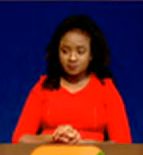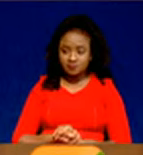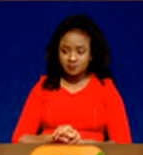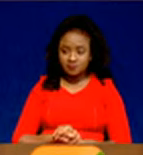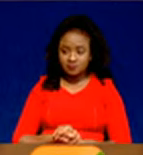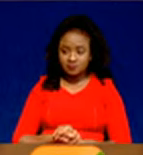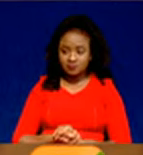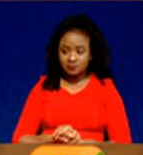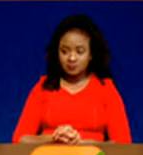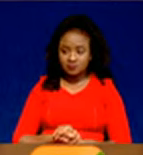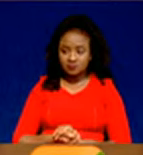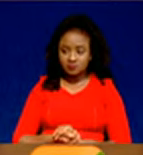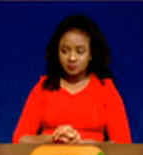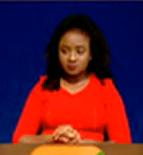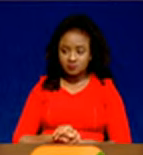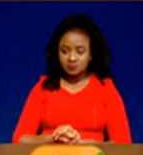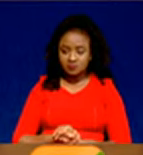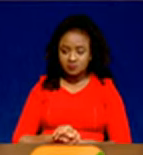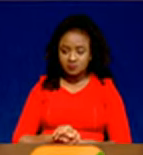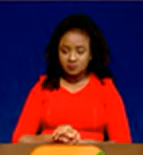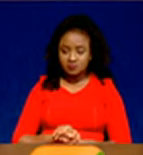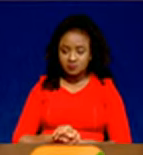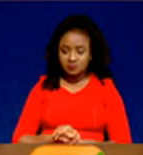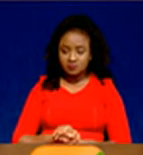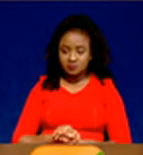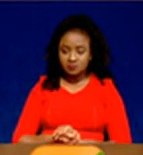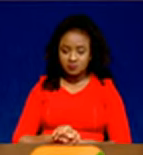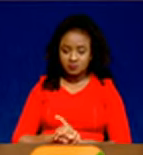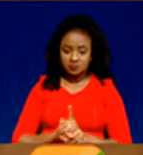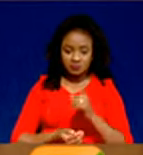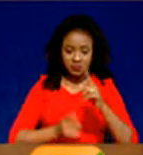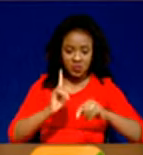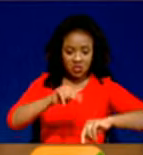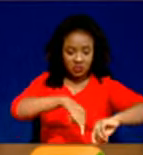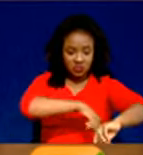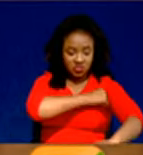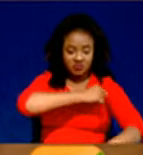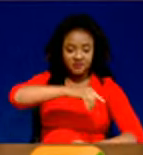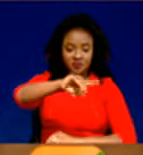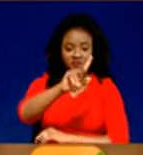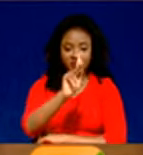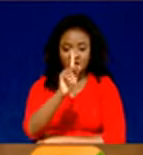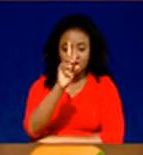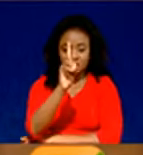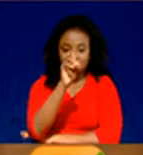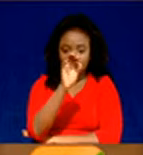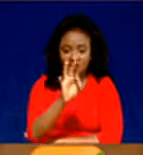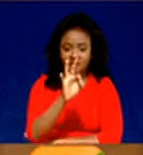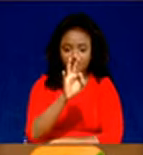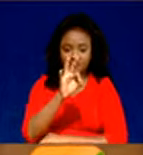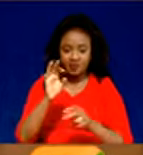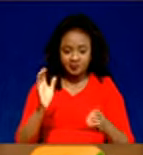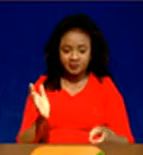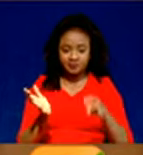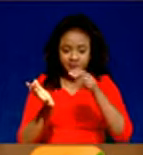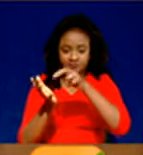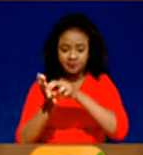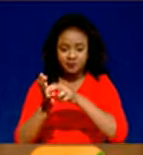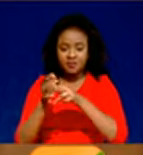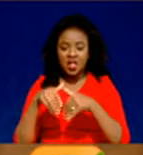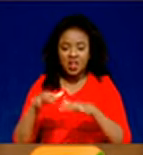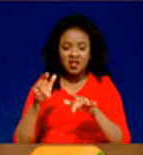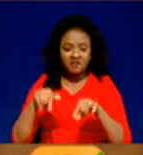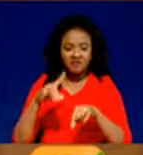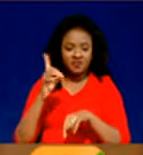The Chief of Defense Forces on board the Kenya Air Force Hiwi helicopter had left Nairobi this